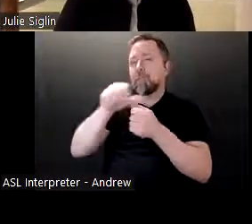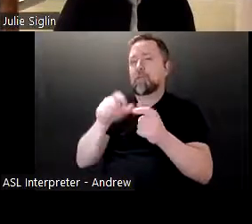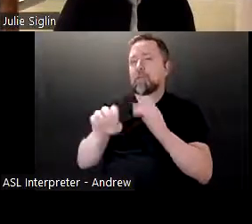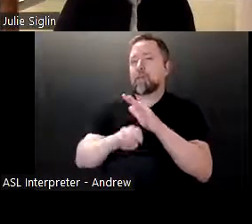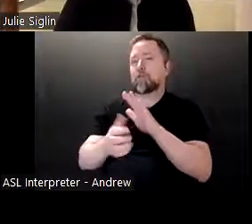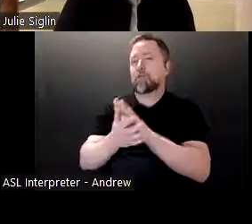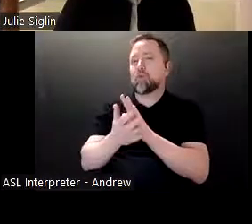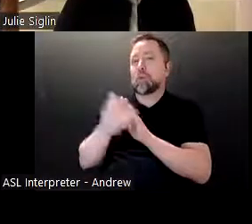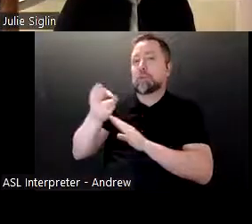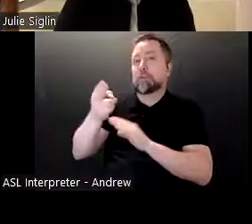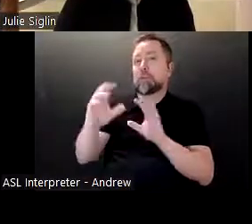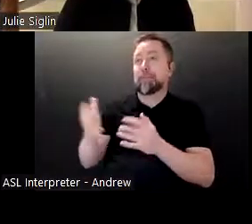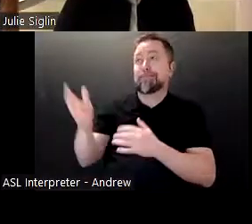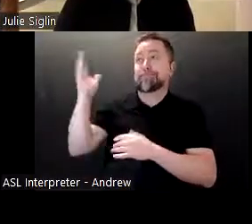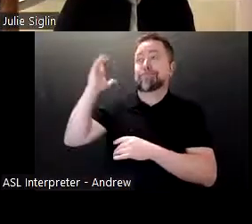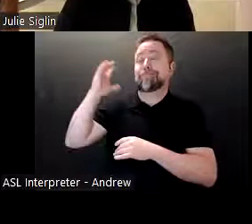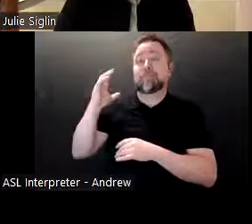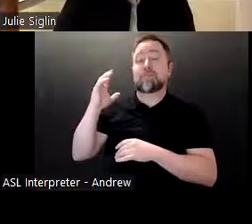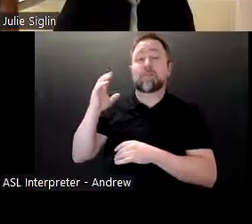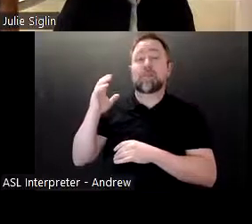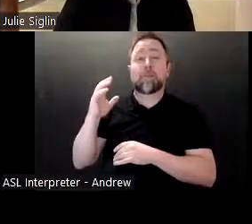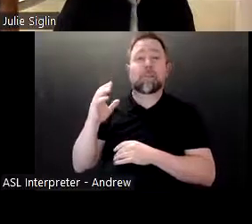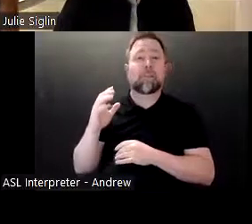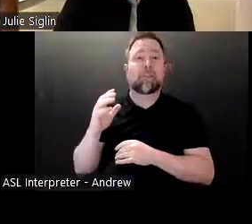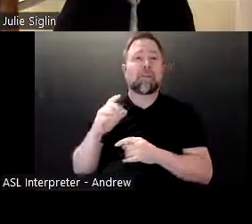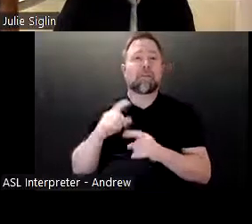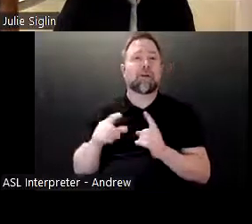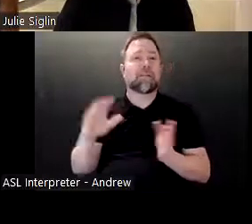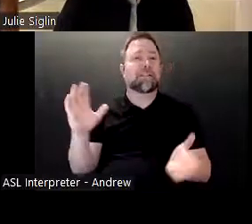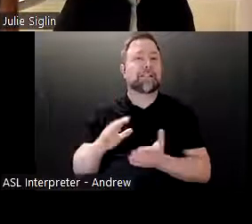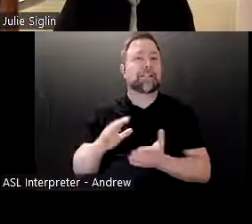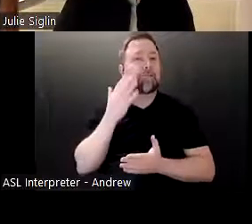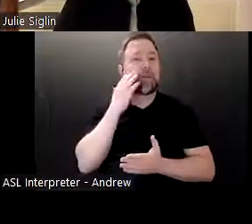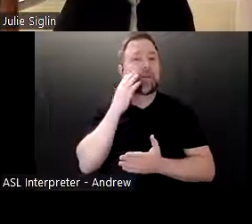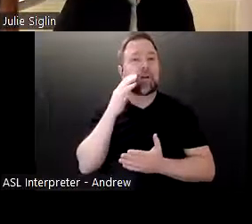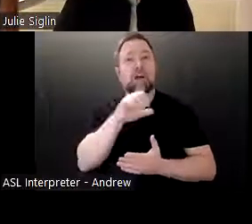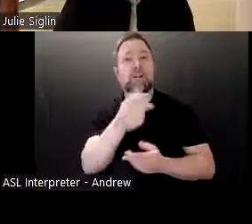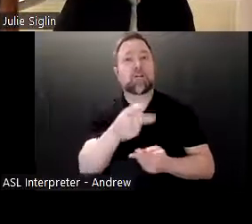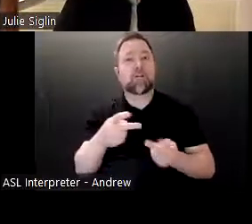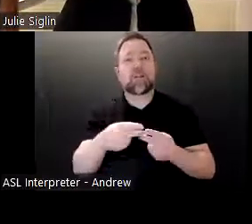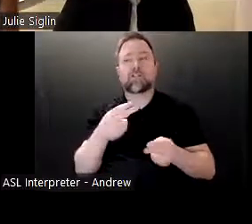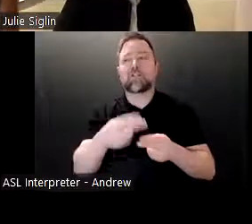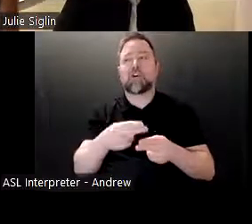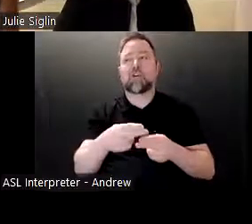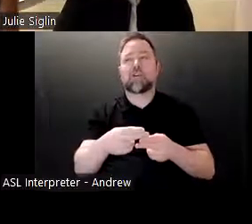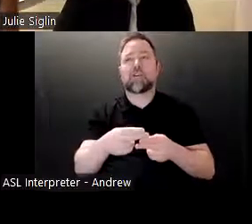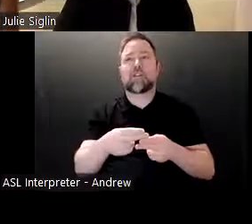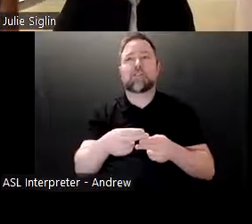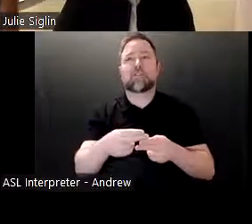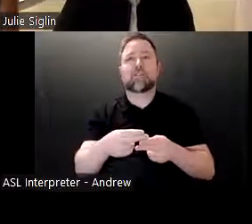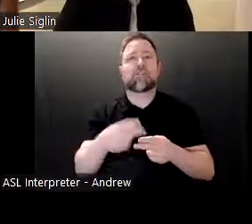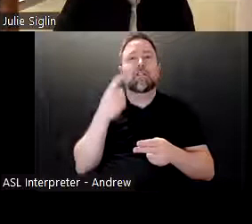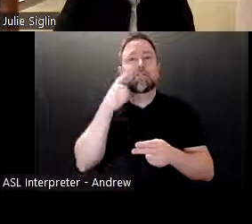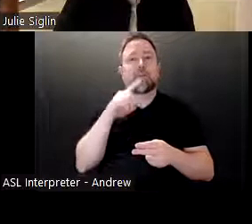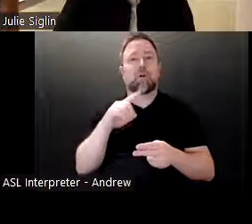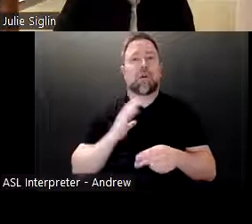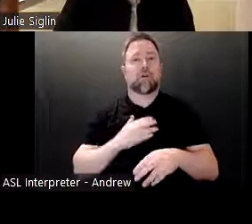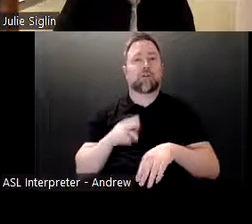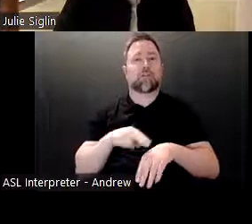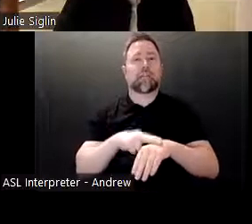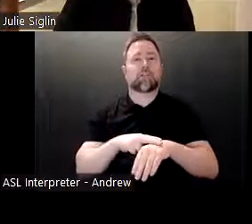school history classes, likely less familiar is another site associated with the fight for national independence, the